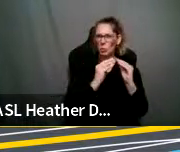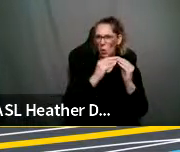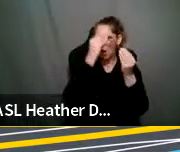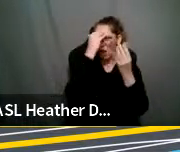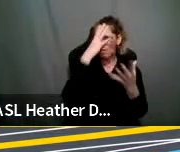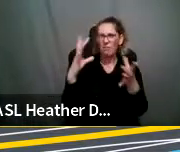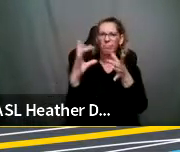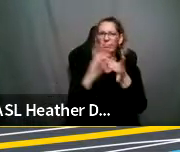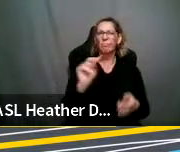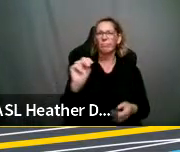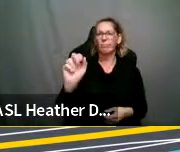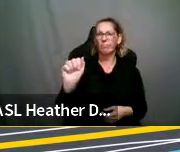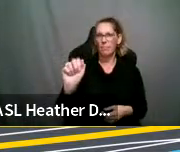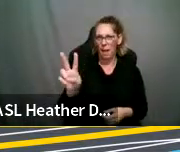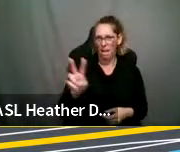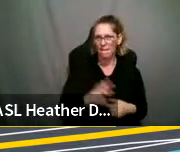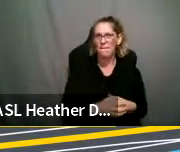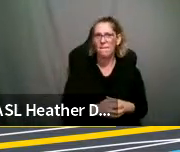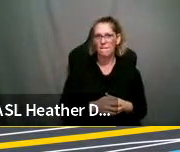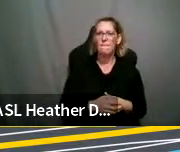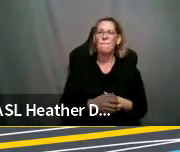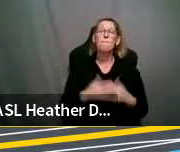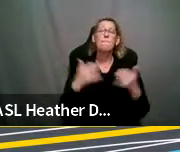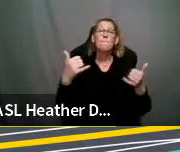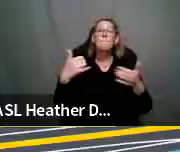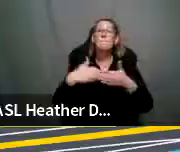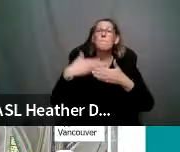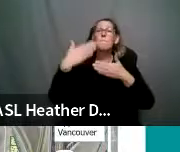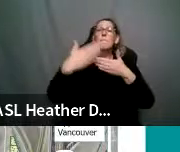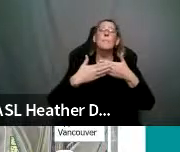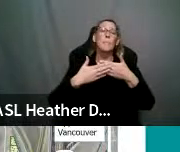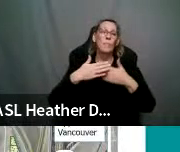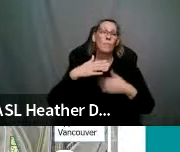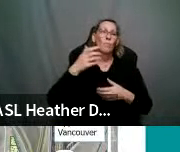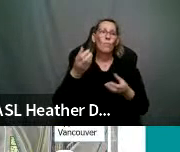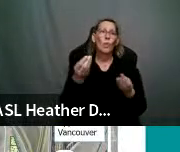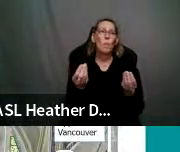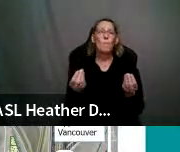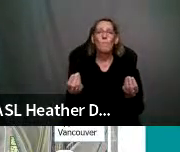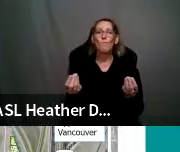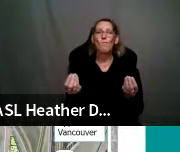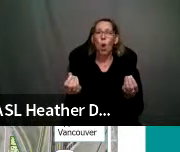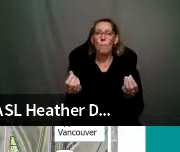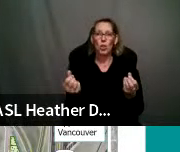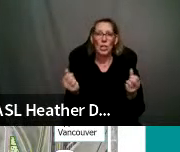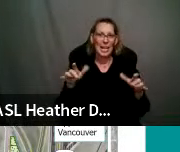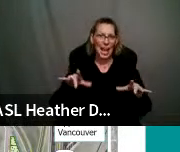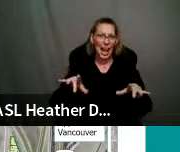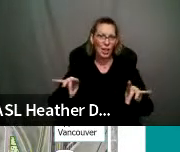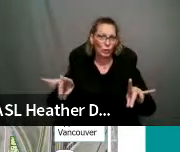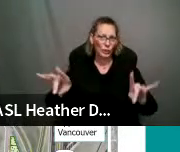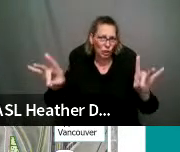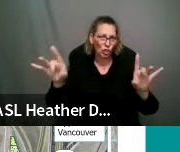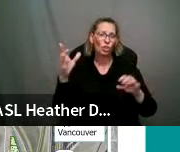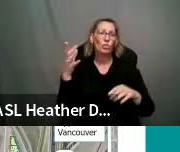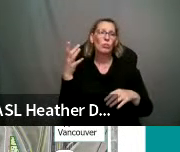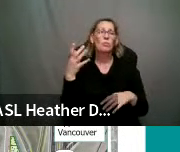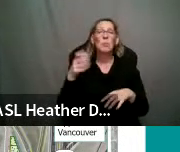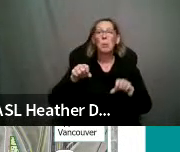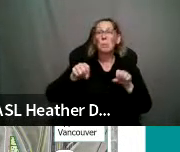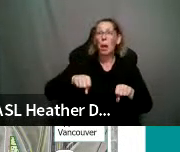navigation. We'll move next to property acquisitions and